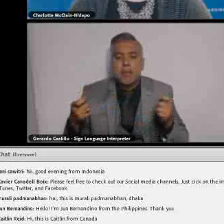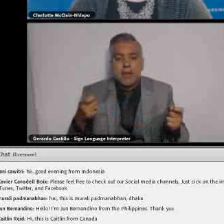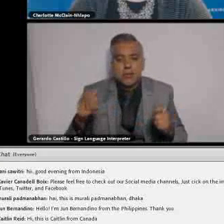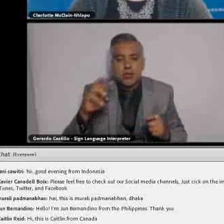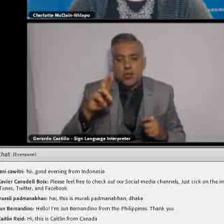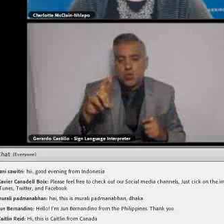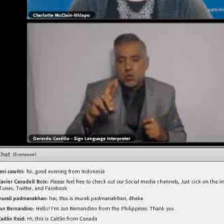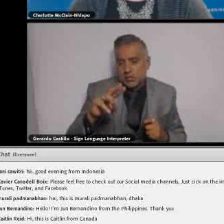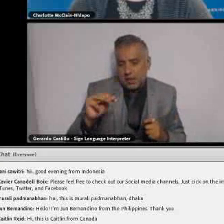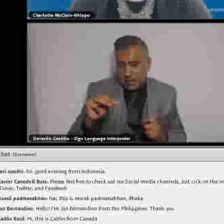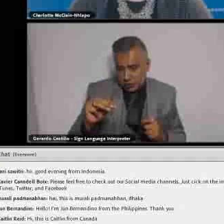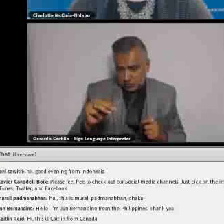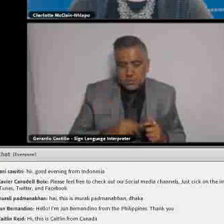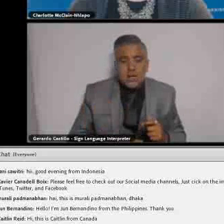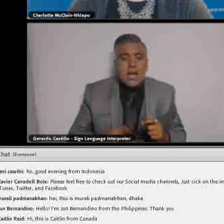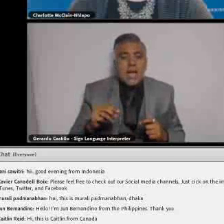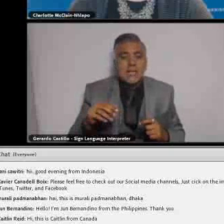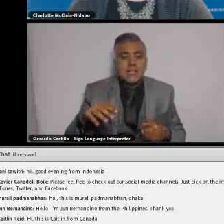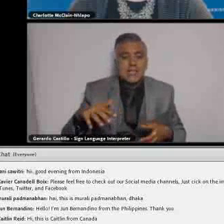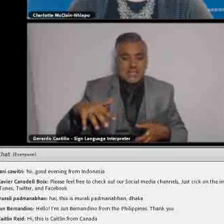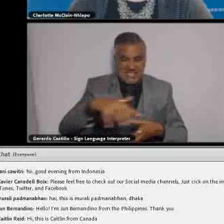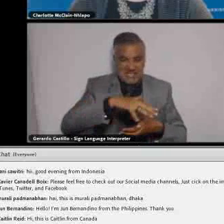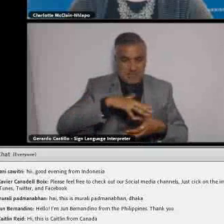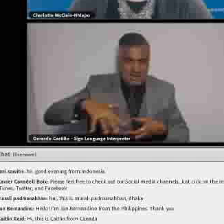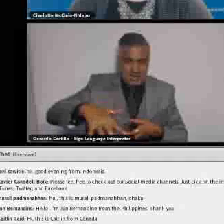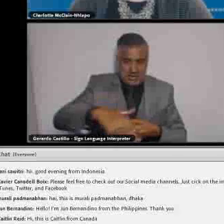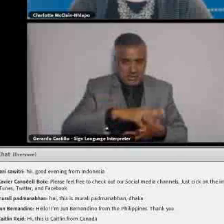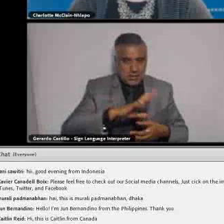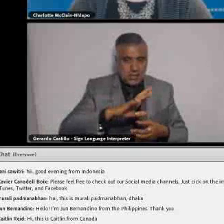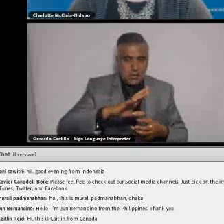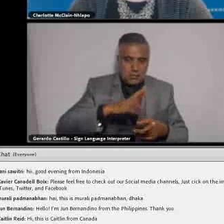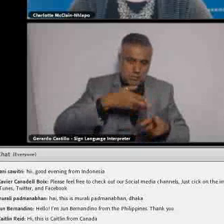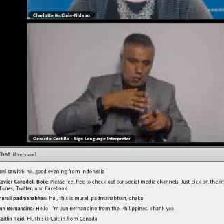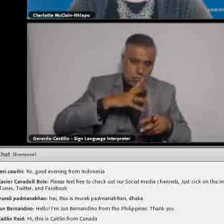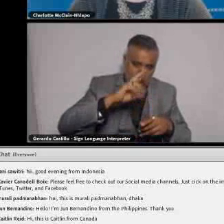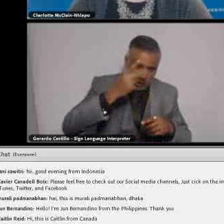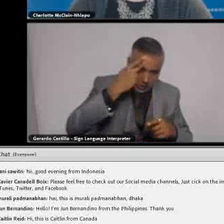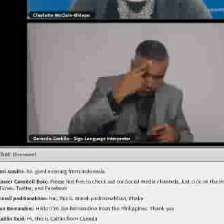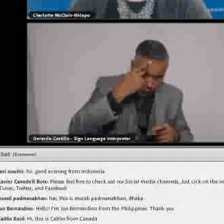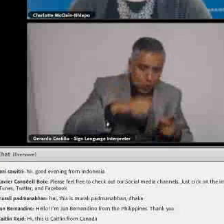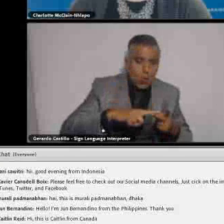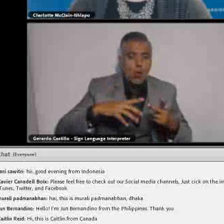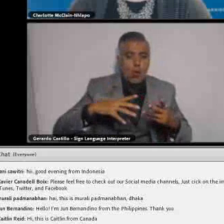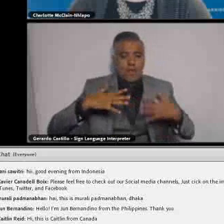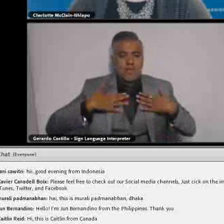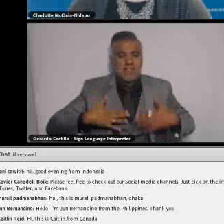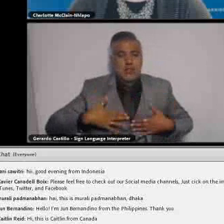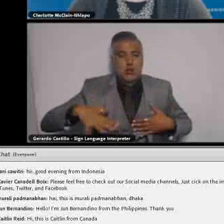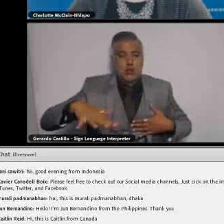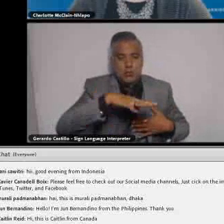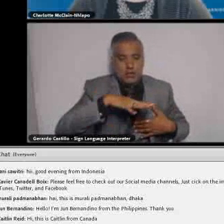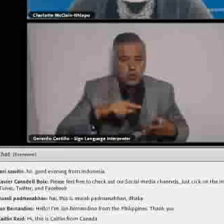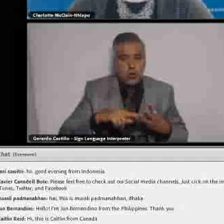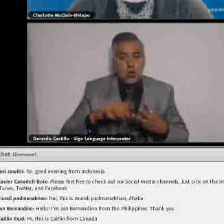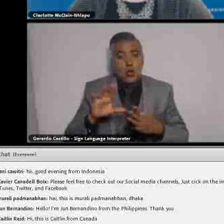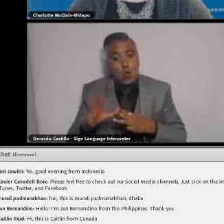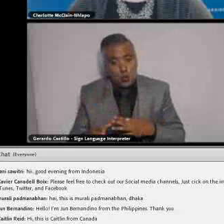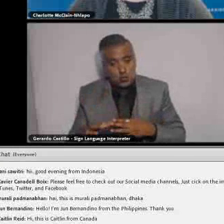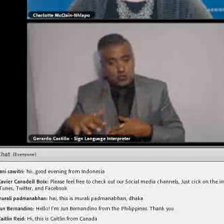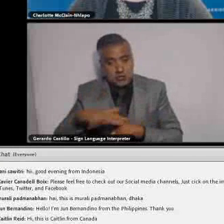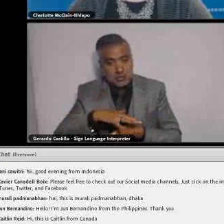essential service. And spaces, both political spaces, physical spaces, and cultural spaces. So again,